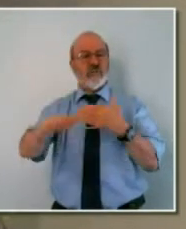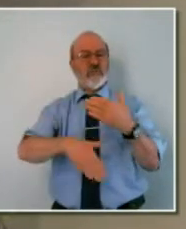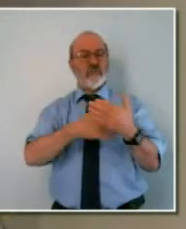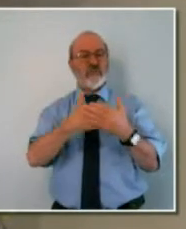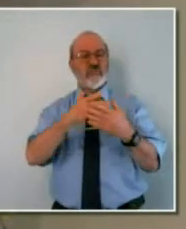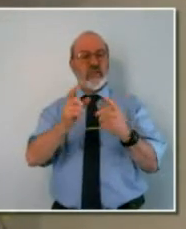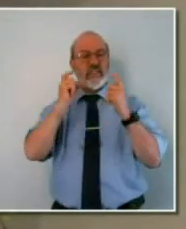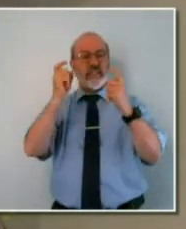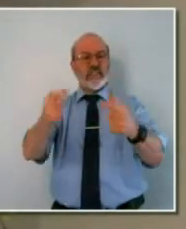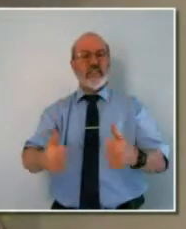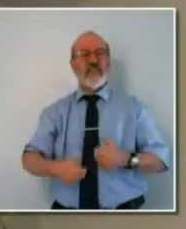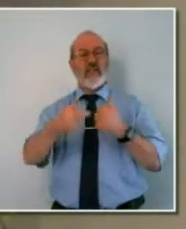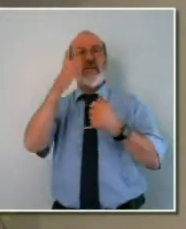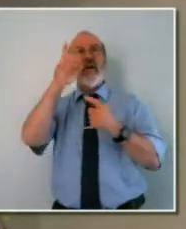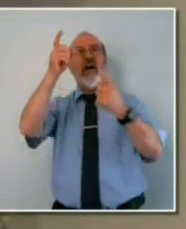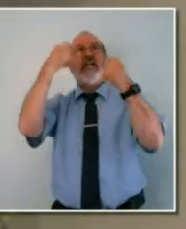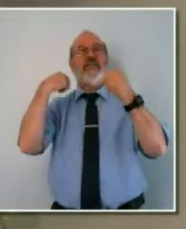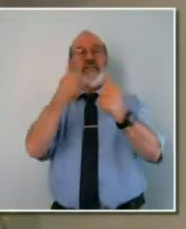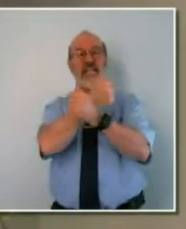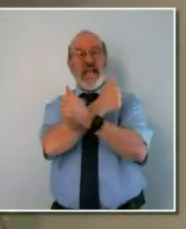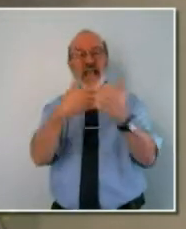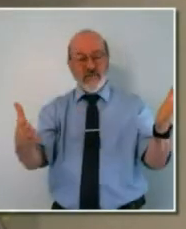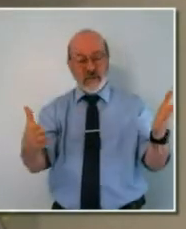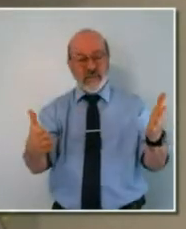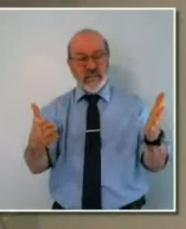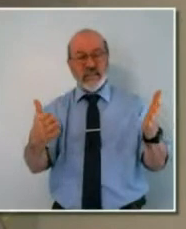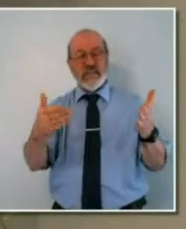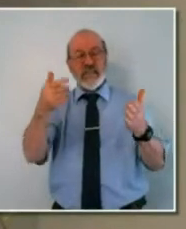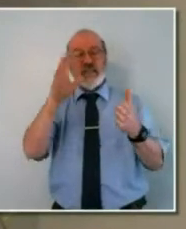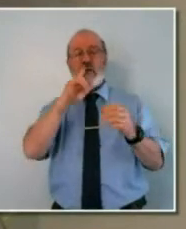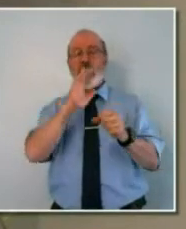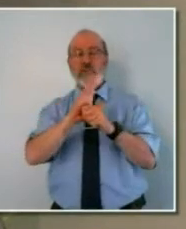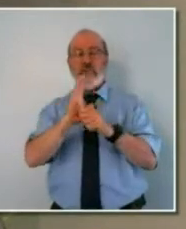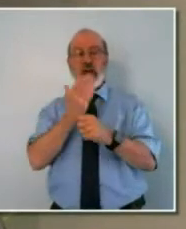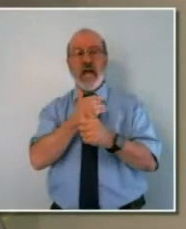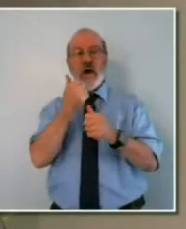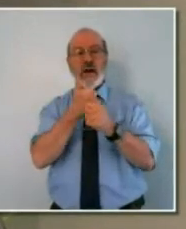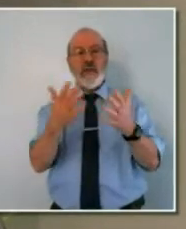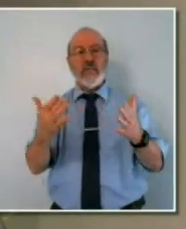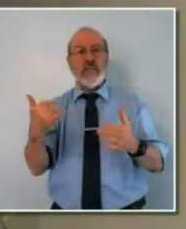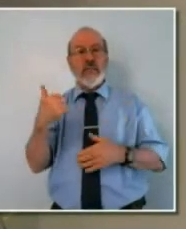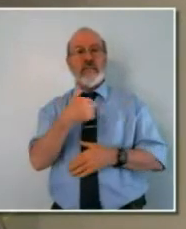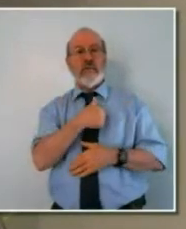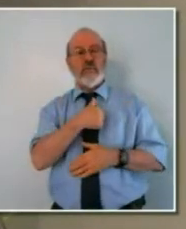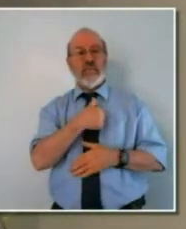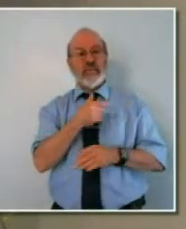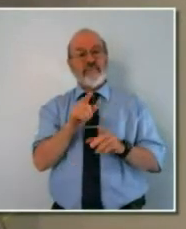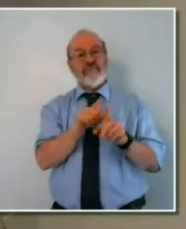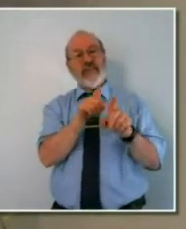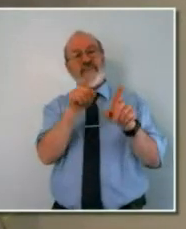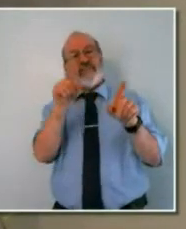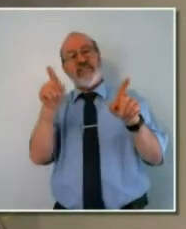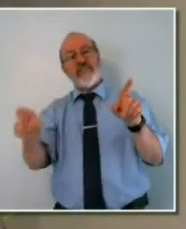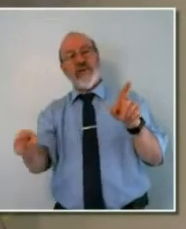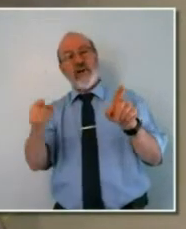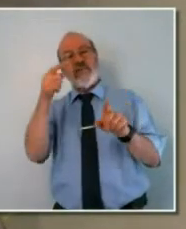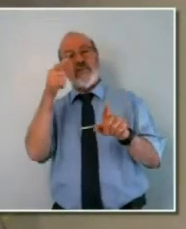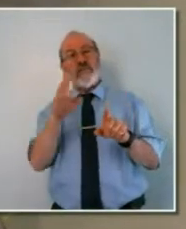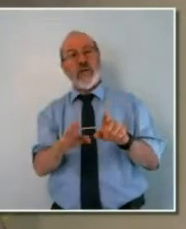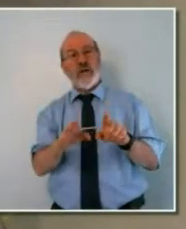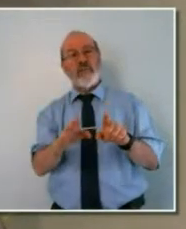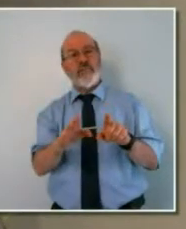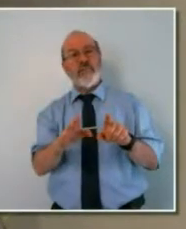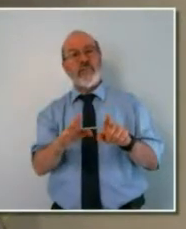us everything, and God promises to be our everything, but it's we that have departed from Him. And so we're